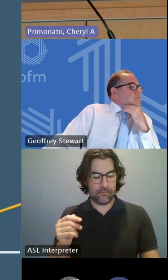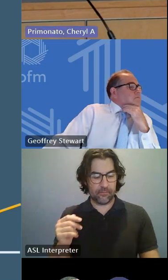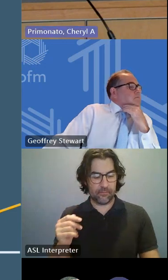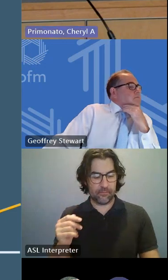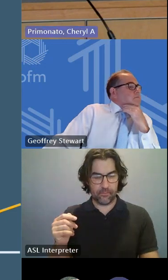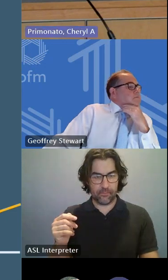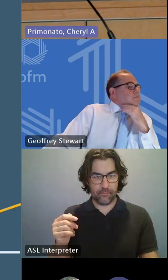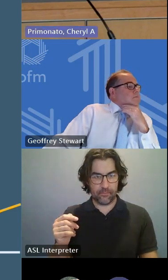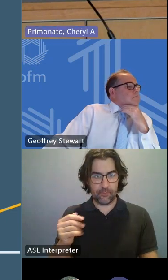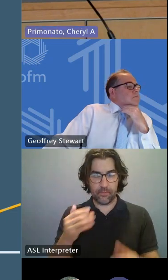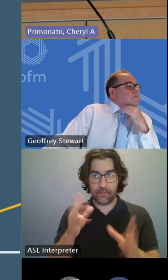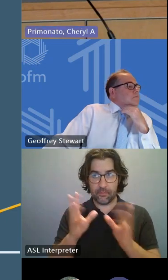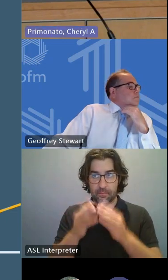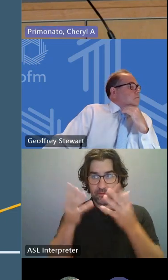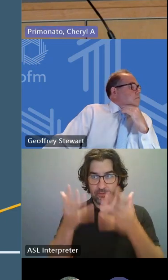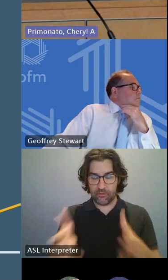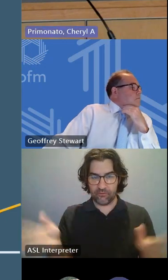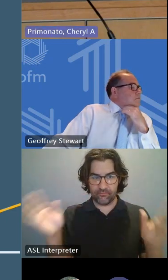Meeting is adjourned.